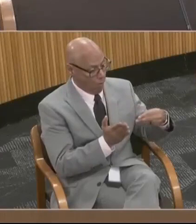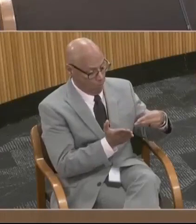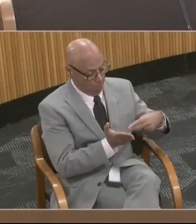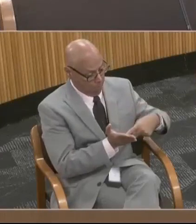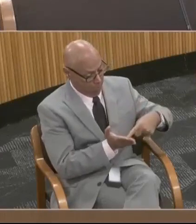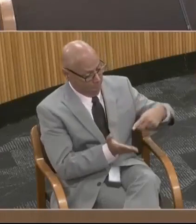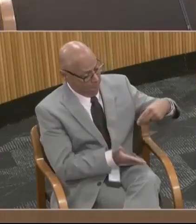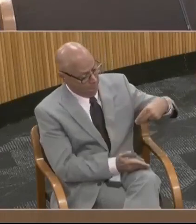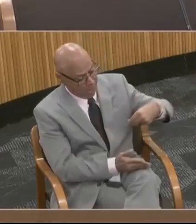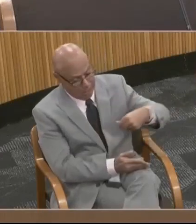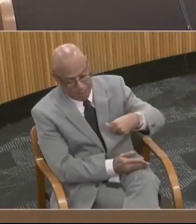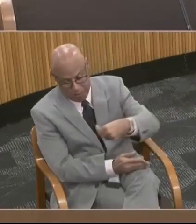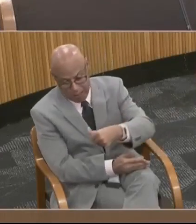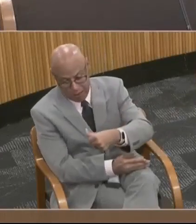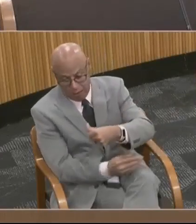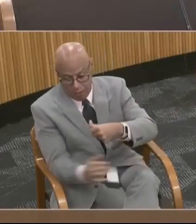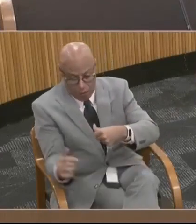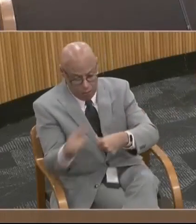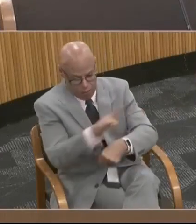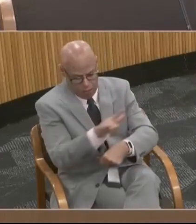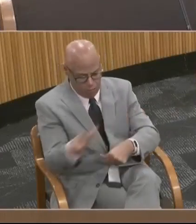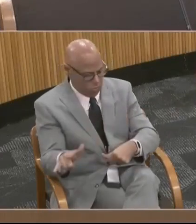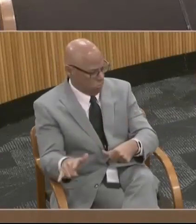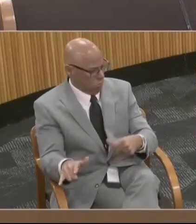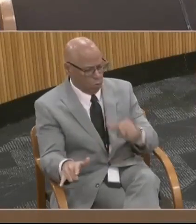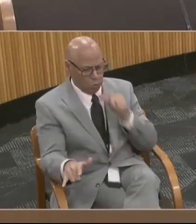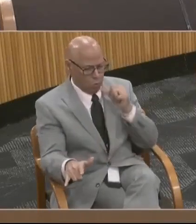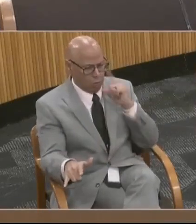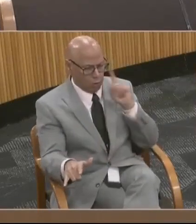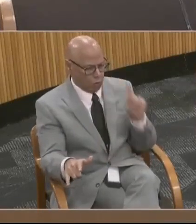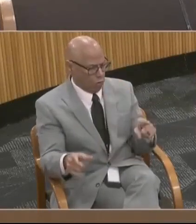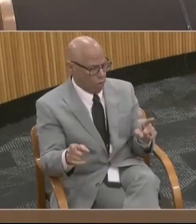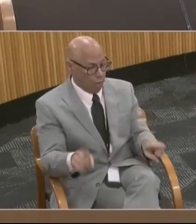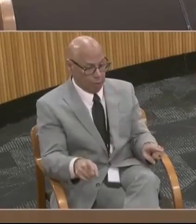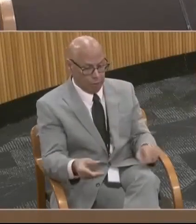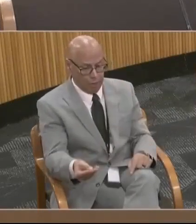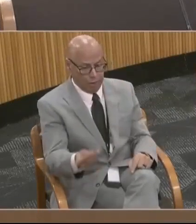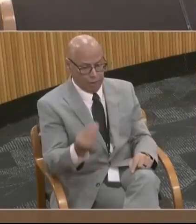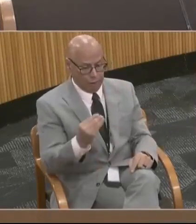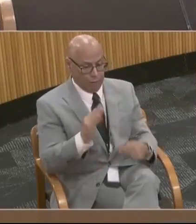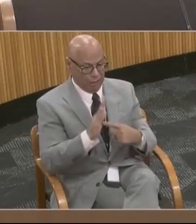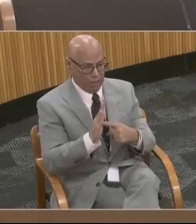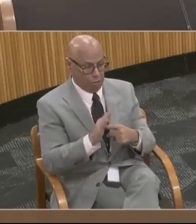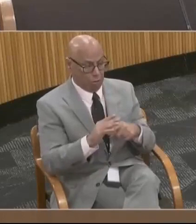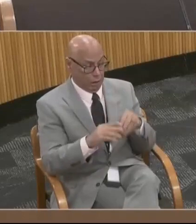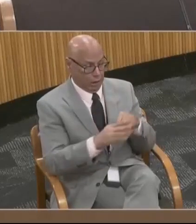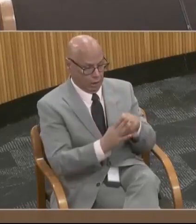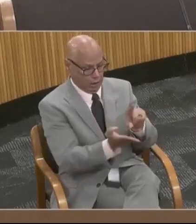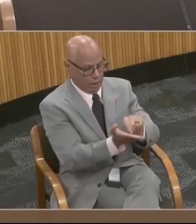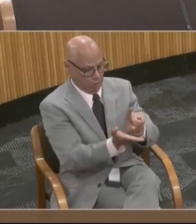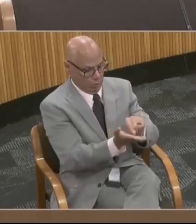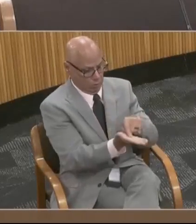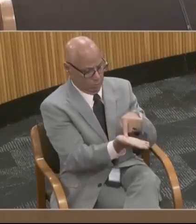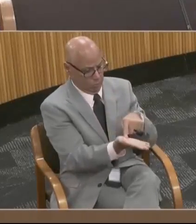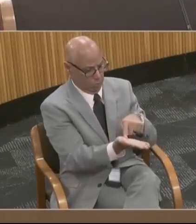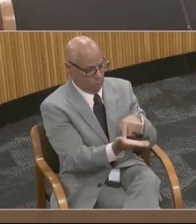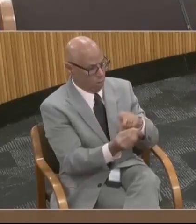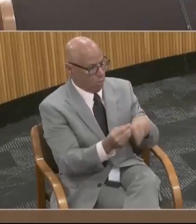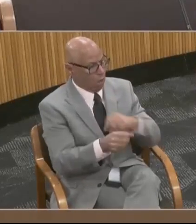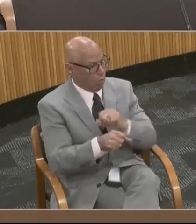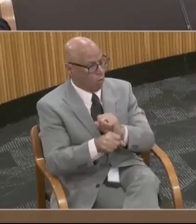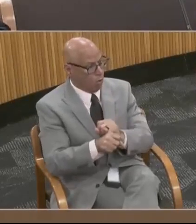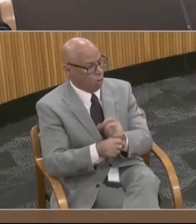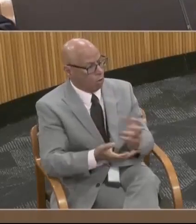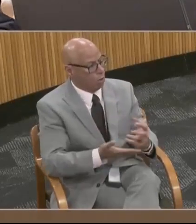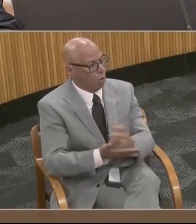don't think we should be reimbursing. The examples that were in the press were employees making close